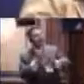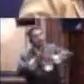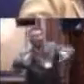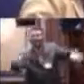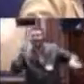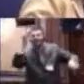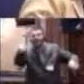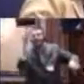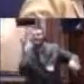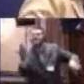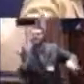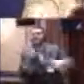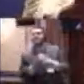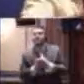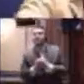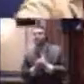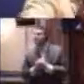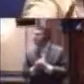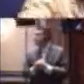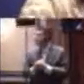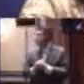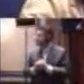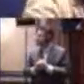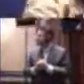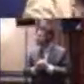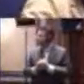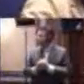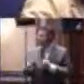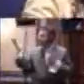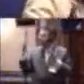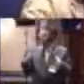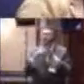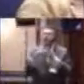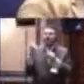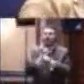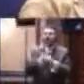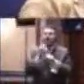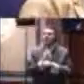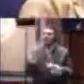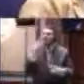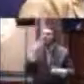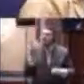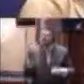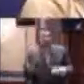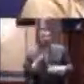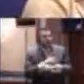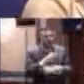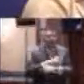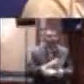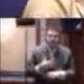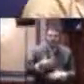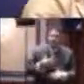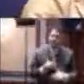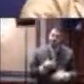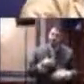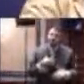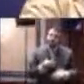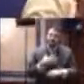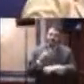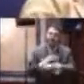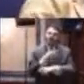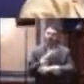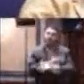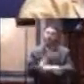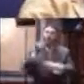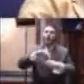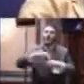to preserve apartheid in terms of their actions across borders as well. The 80s saw this to